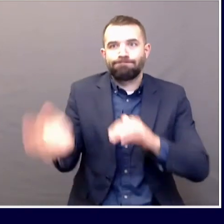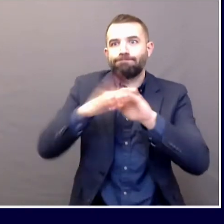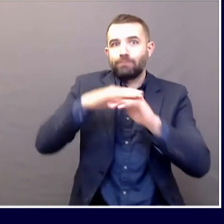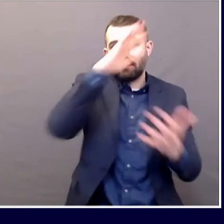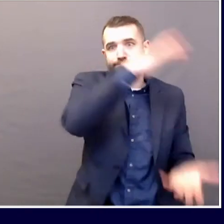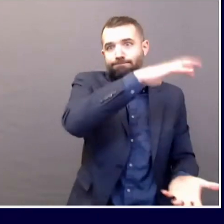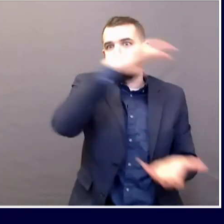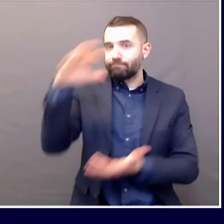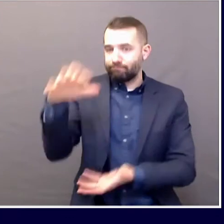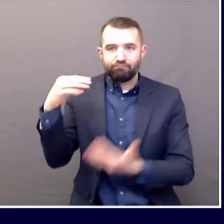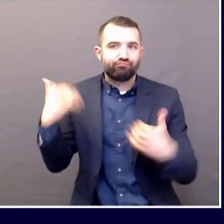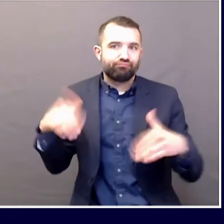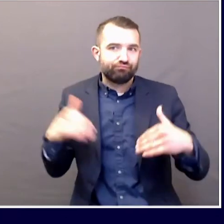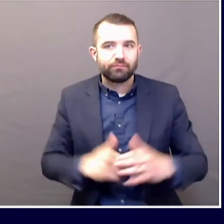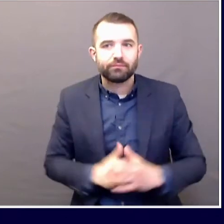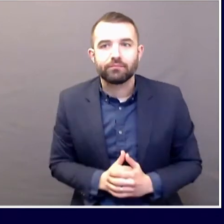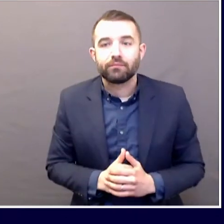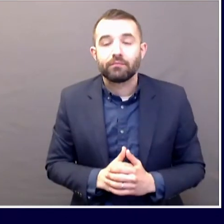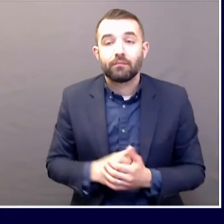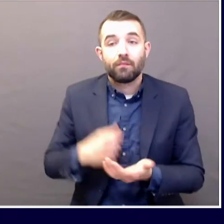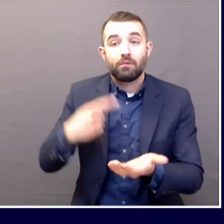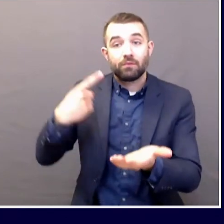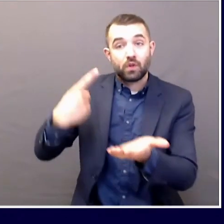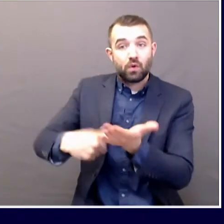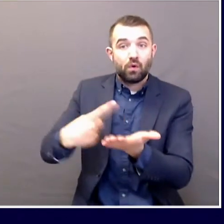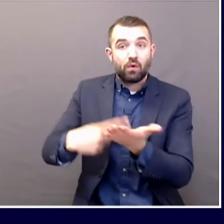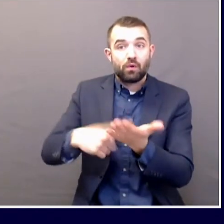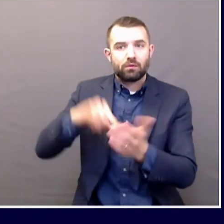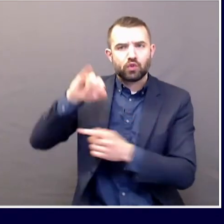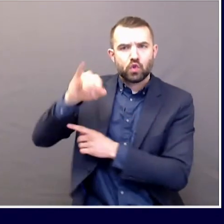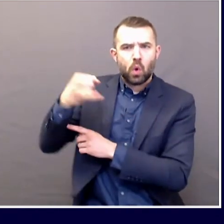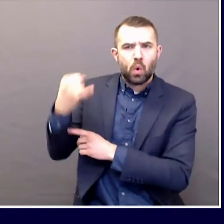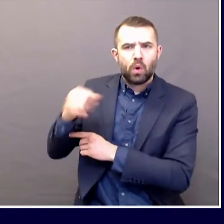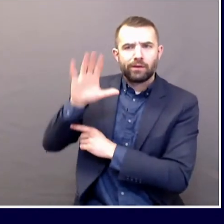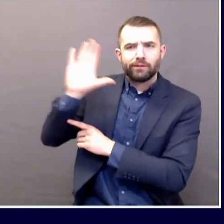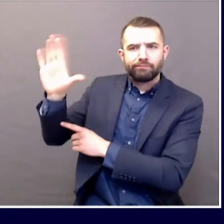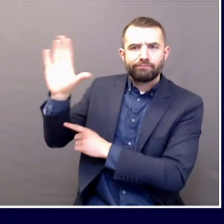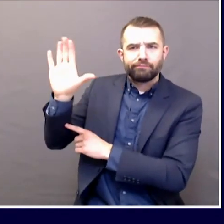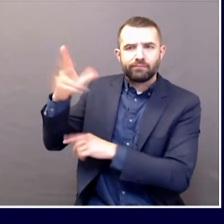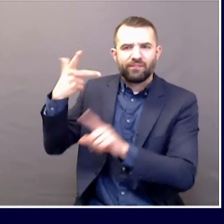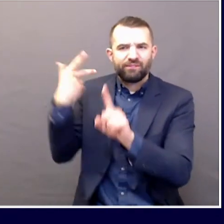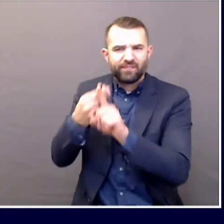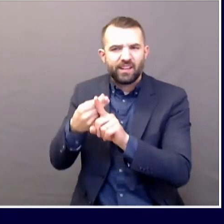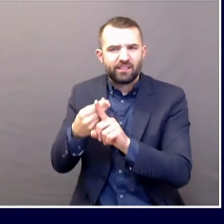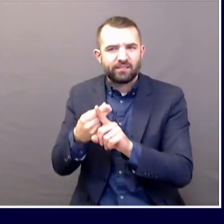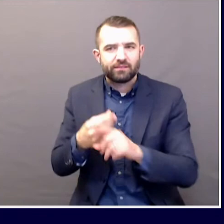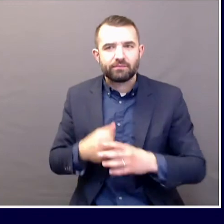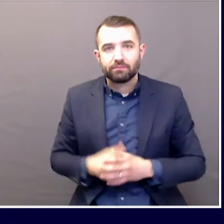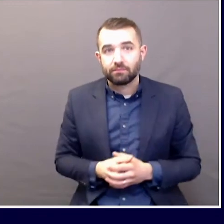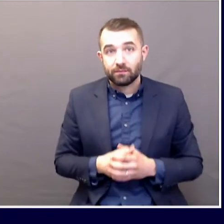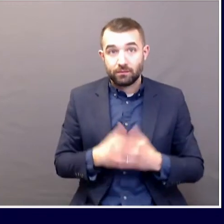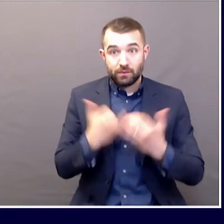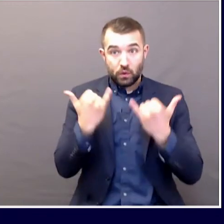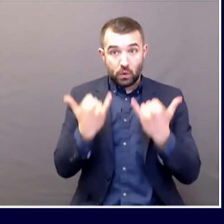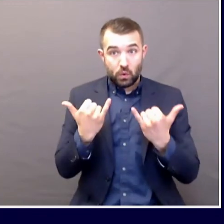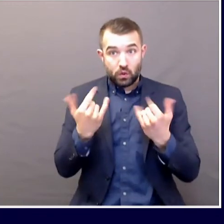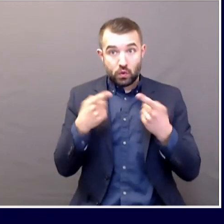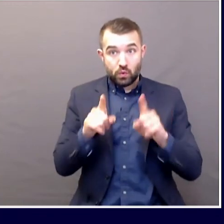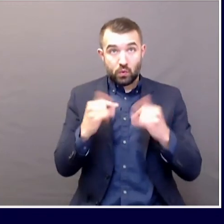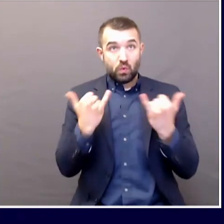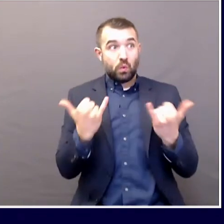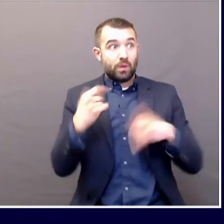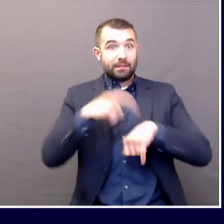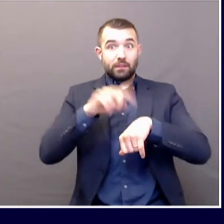the J&J vaccine. As we are meeting right now today, there is an expert panel